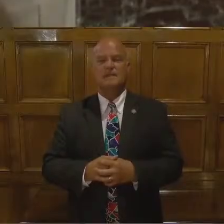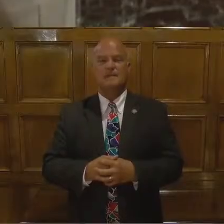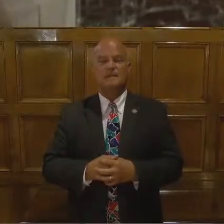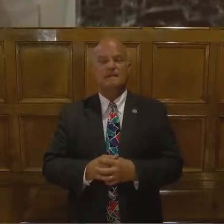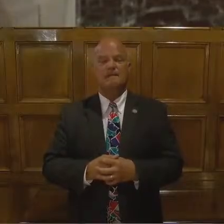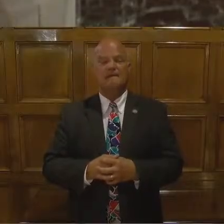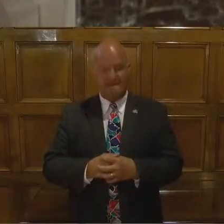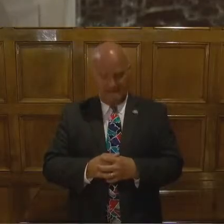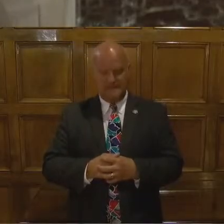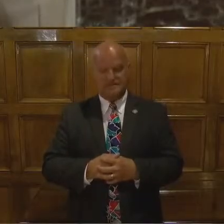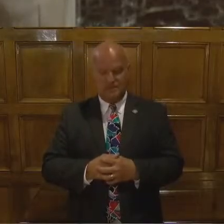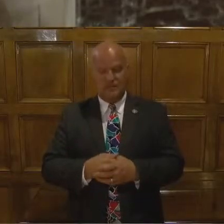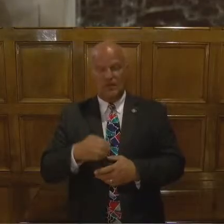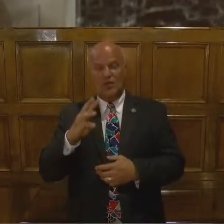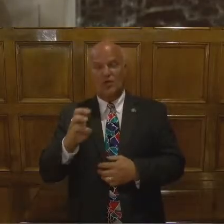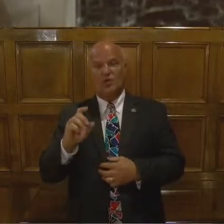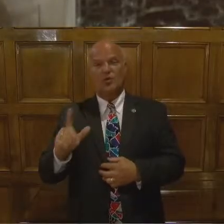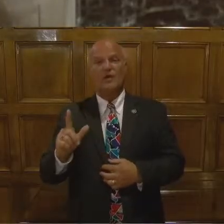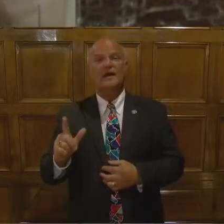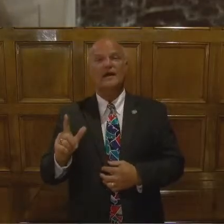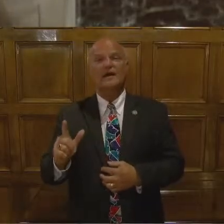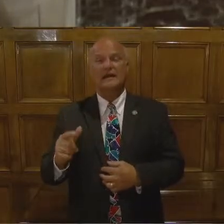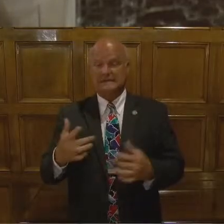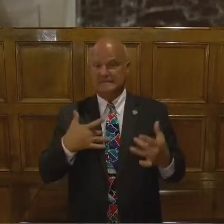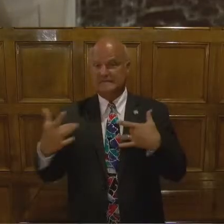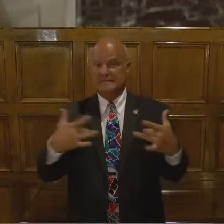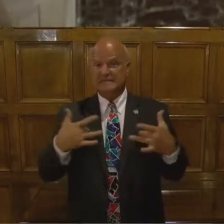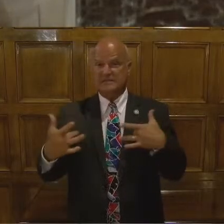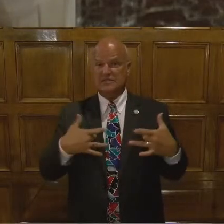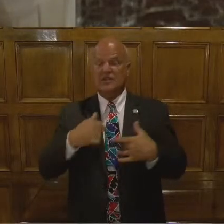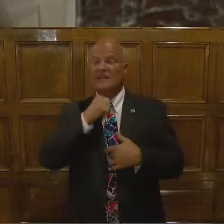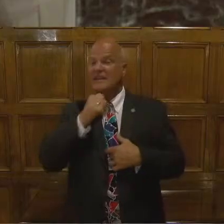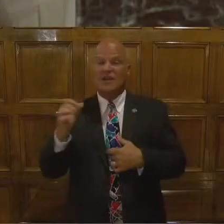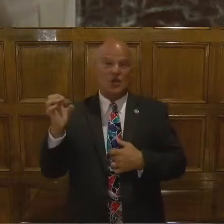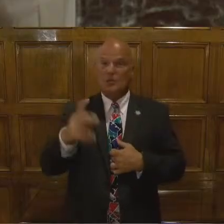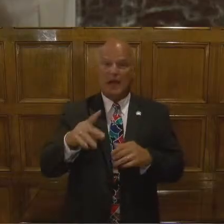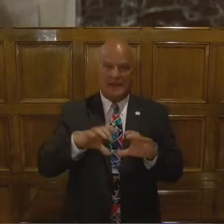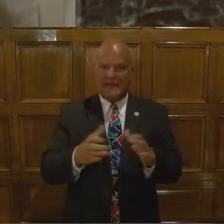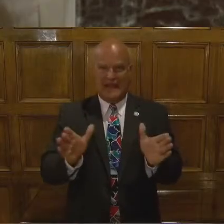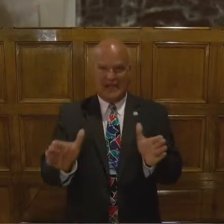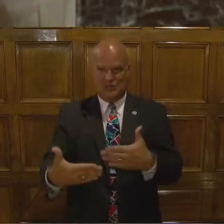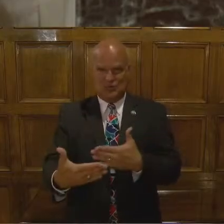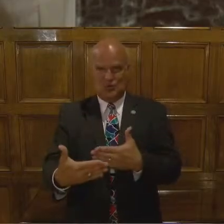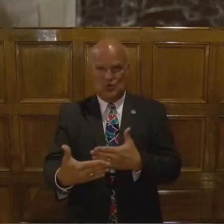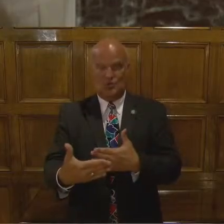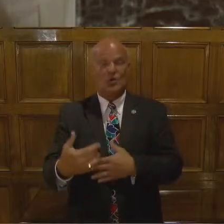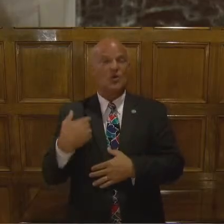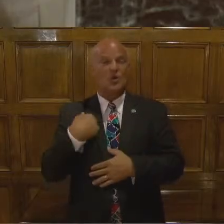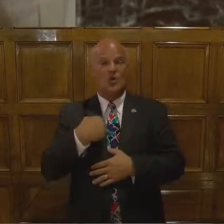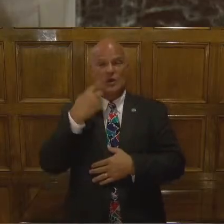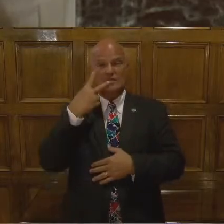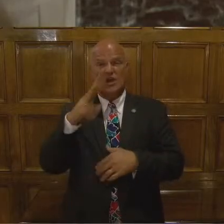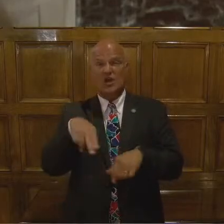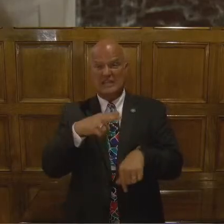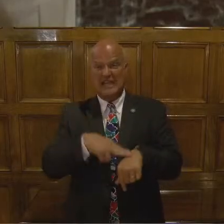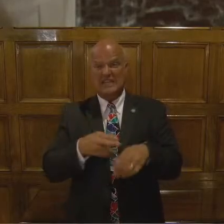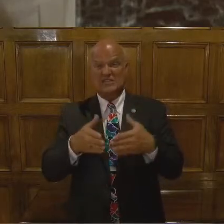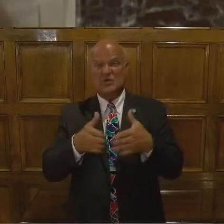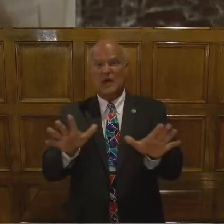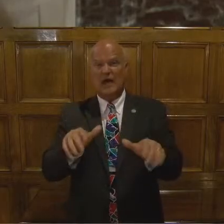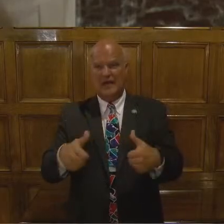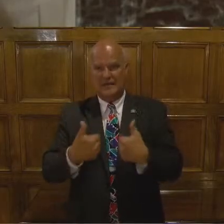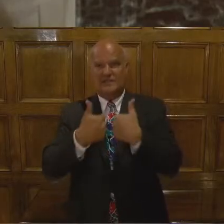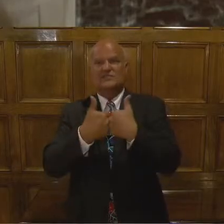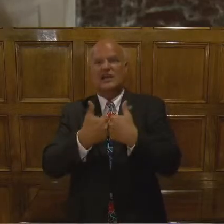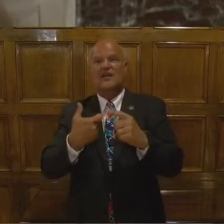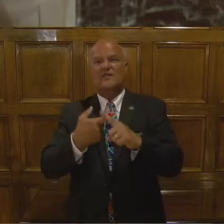Well, I mean, first of all, there's a great concern if they don't go back to the classroom. I think we saw nationwide the